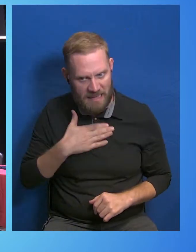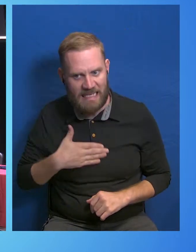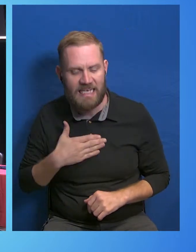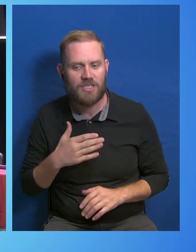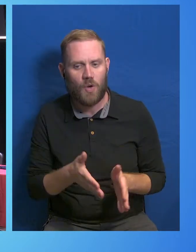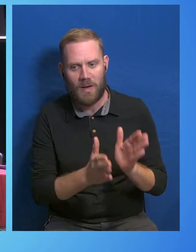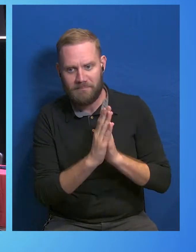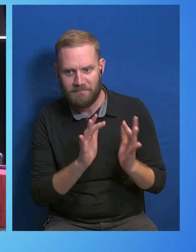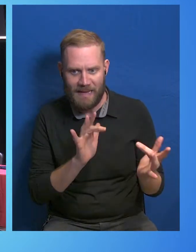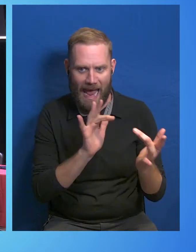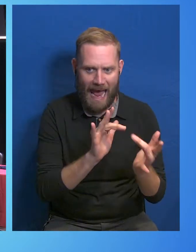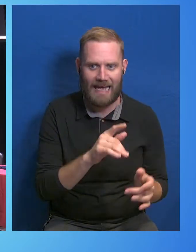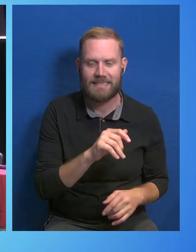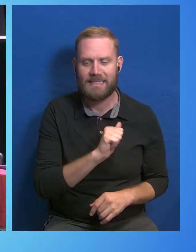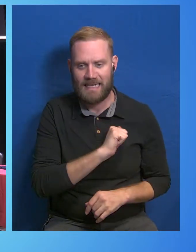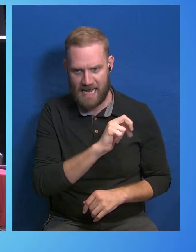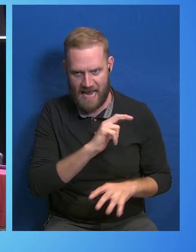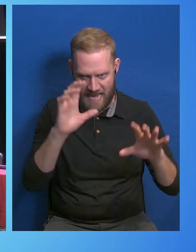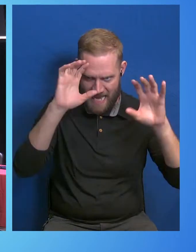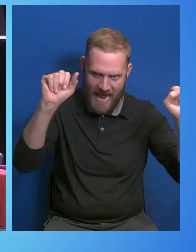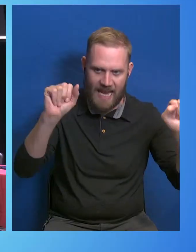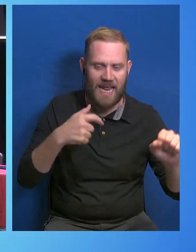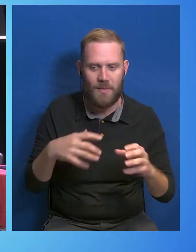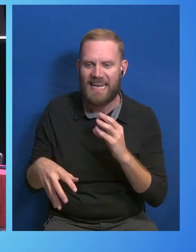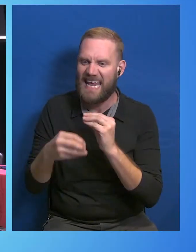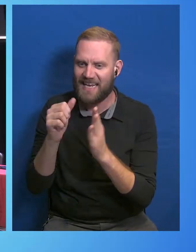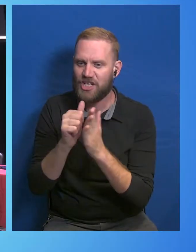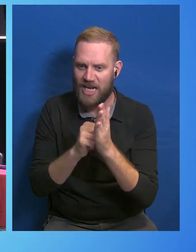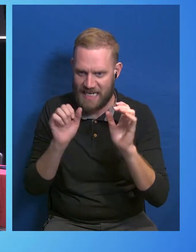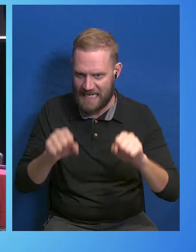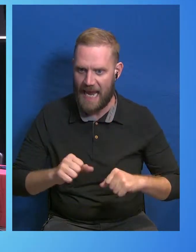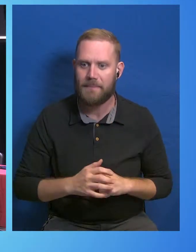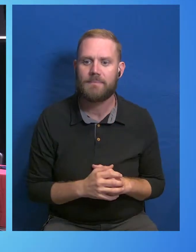Superintendent Reichman, and we can get that on the agenda.